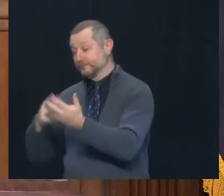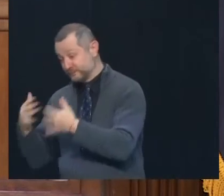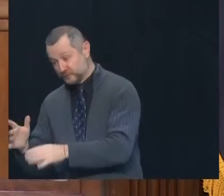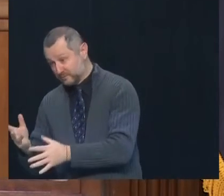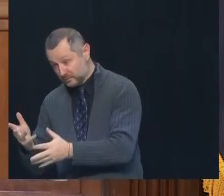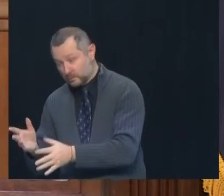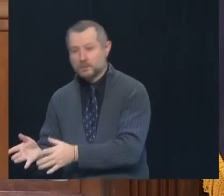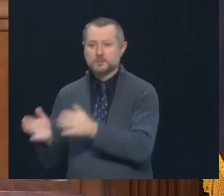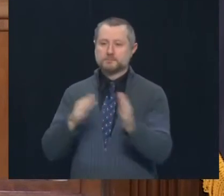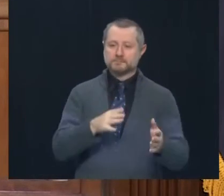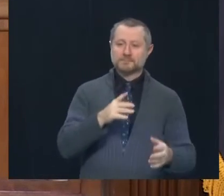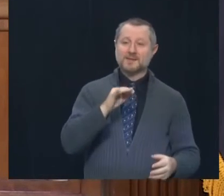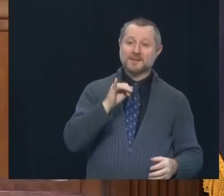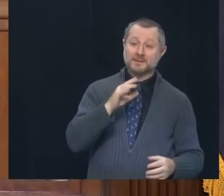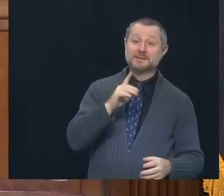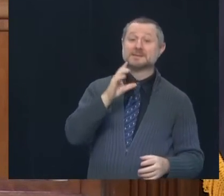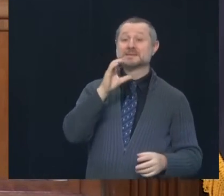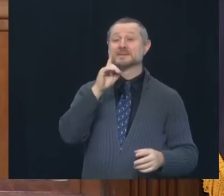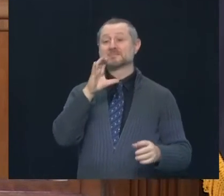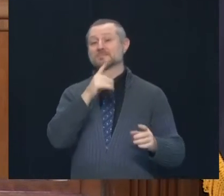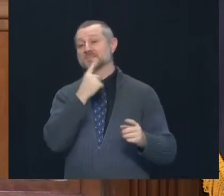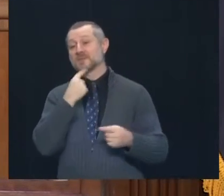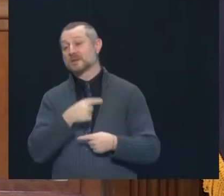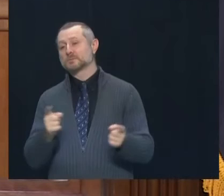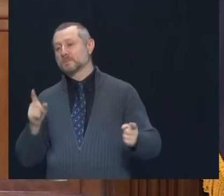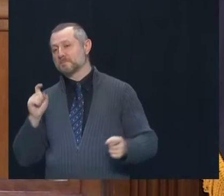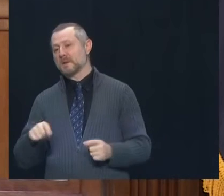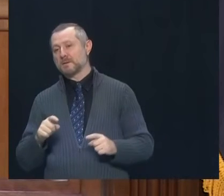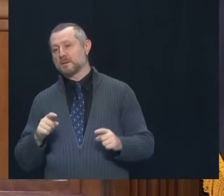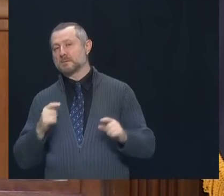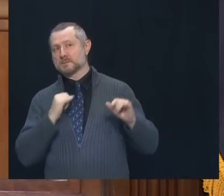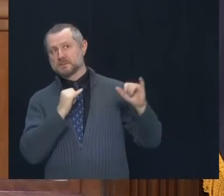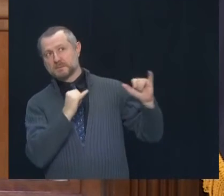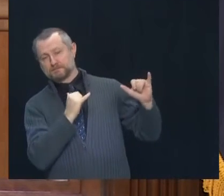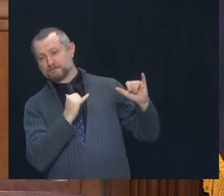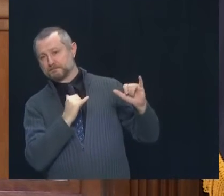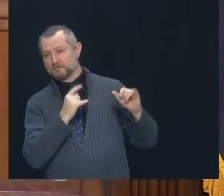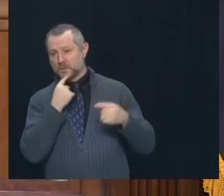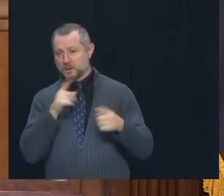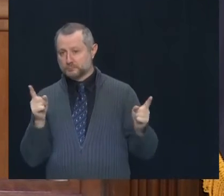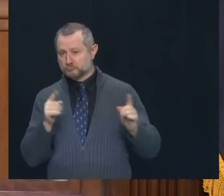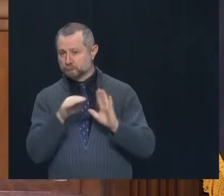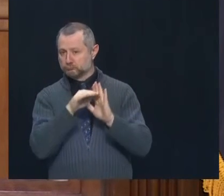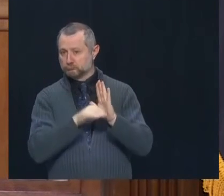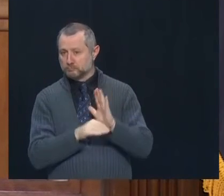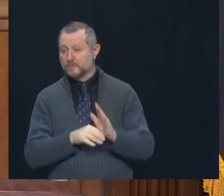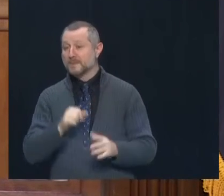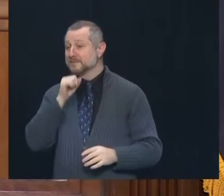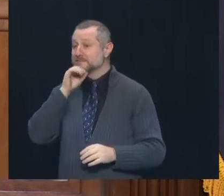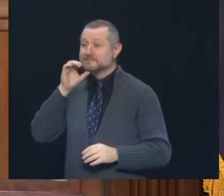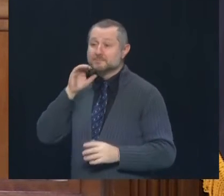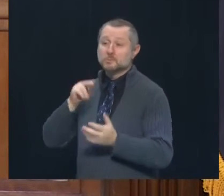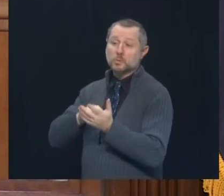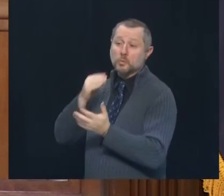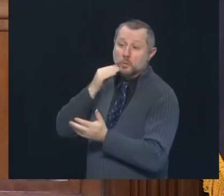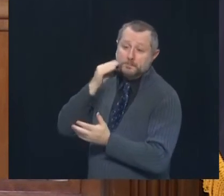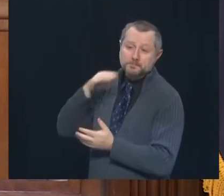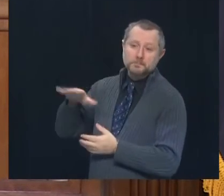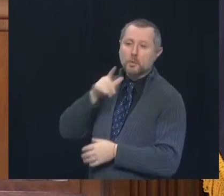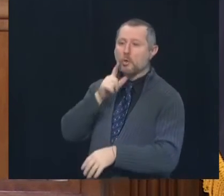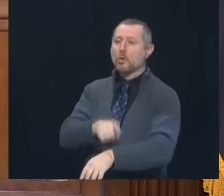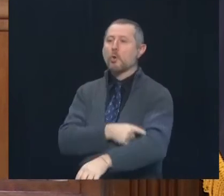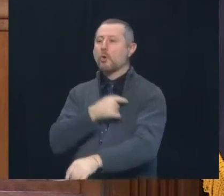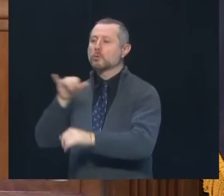said is seniors, long-term congregate facilities, and then healthcare